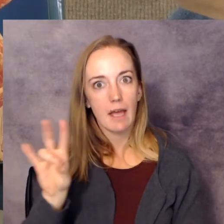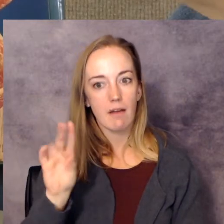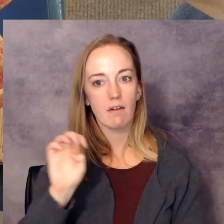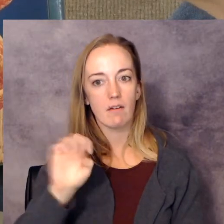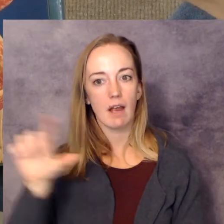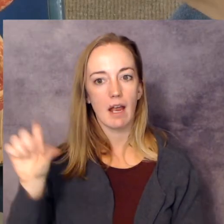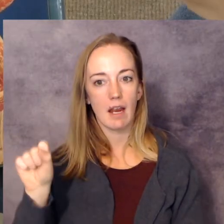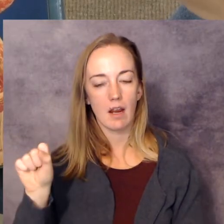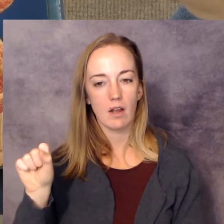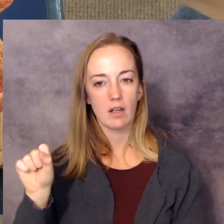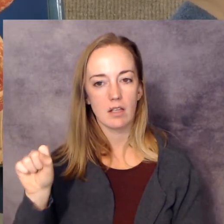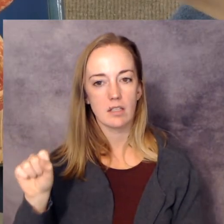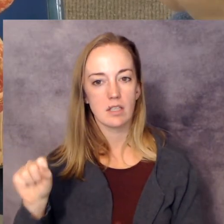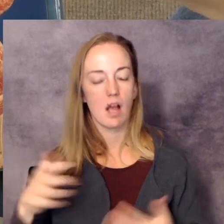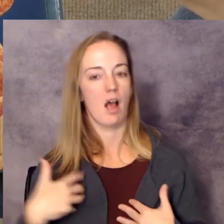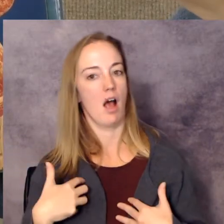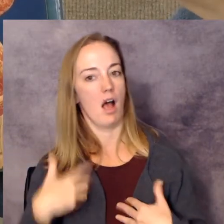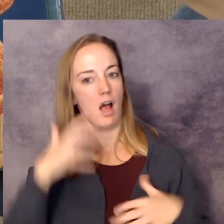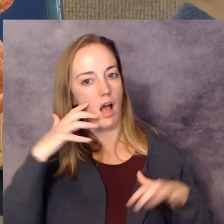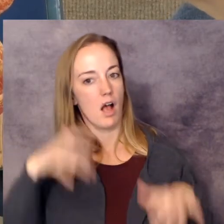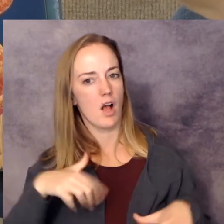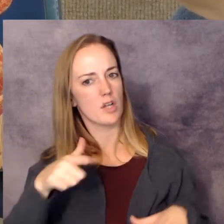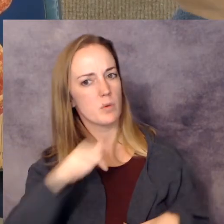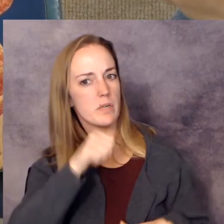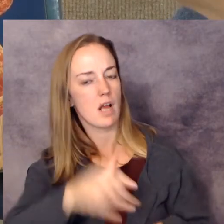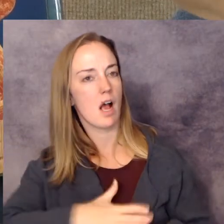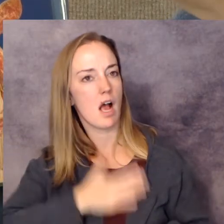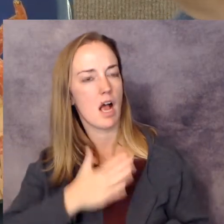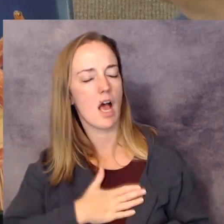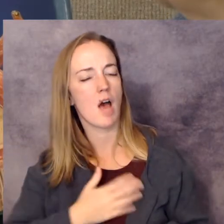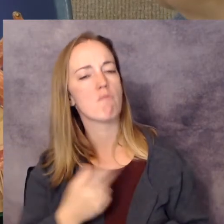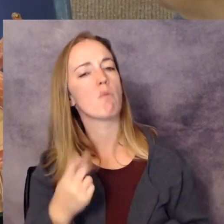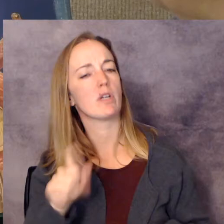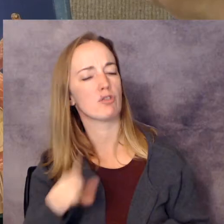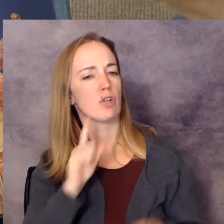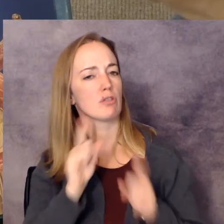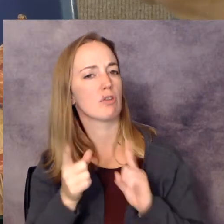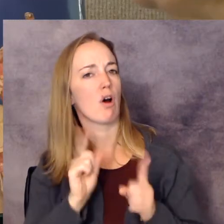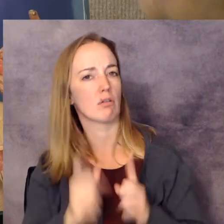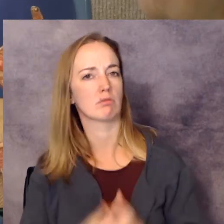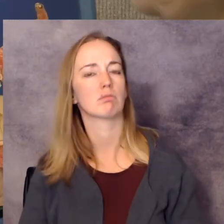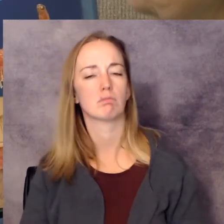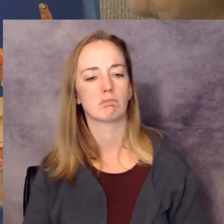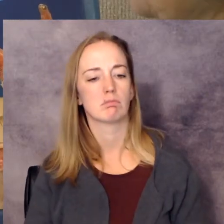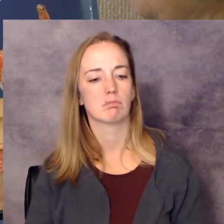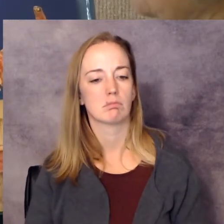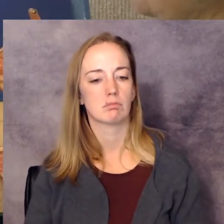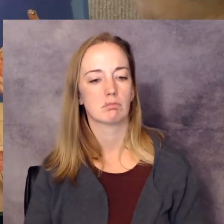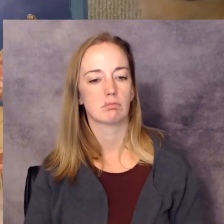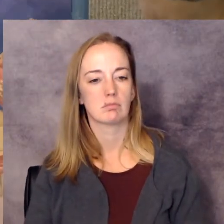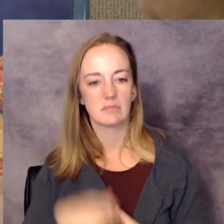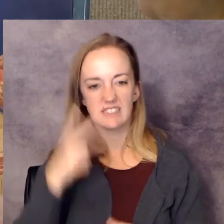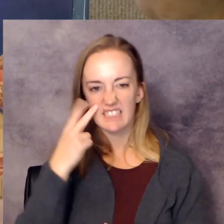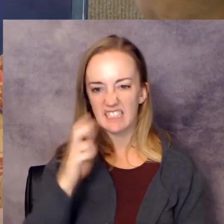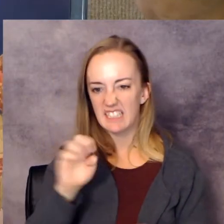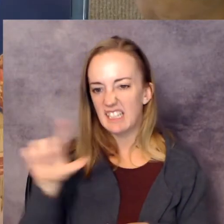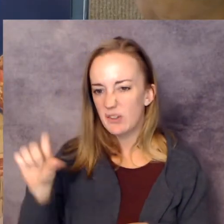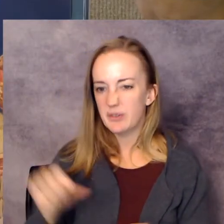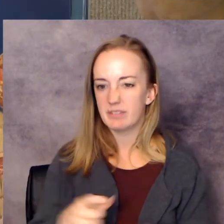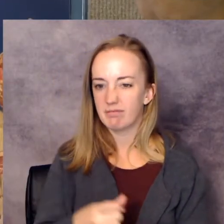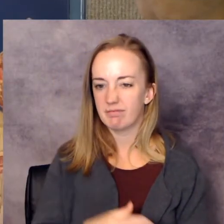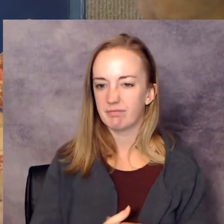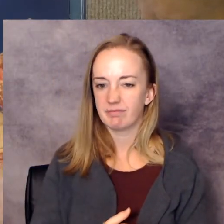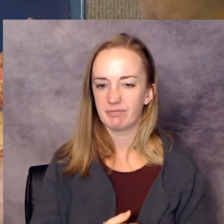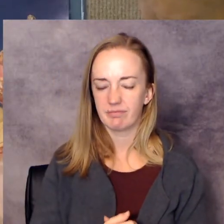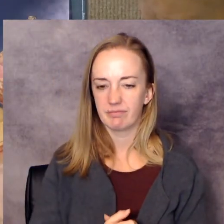Seven eels, what a shock. You're so unhappy. We should talk. Look at the eels there.